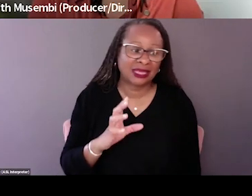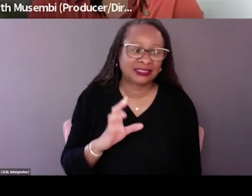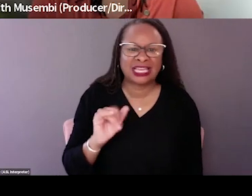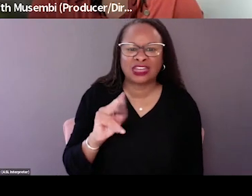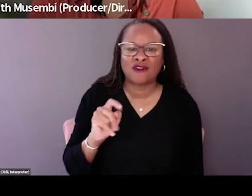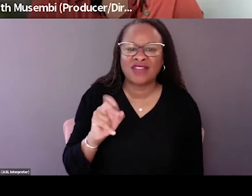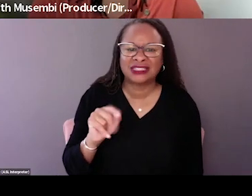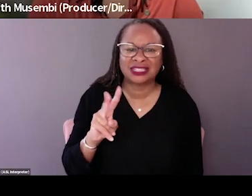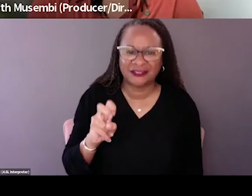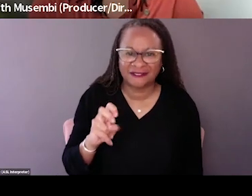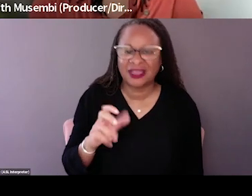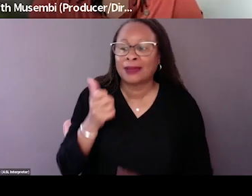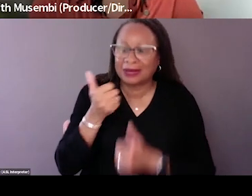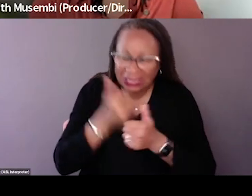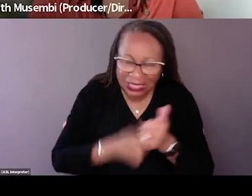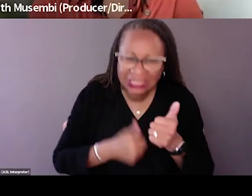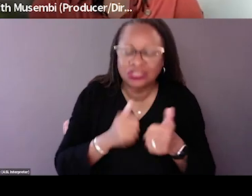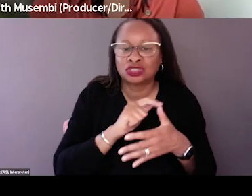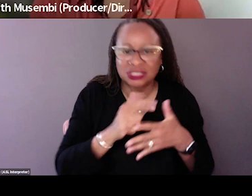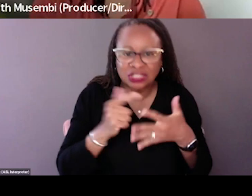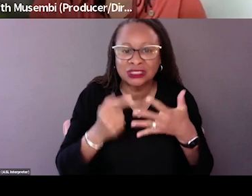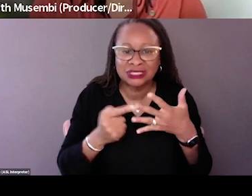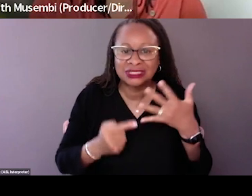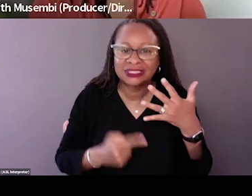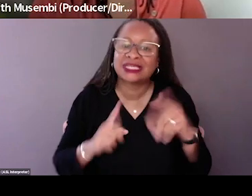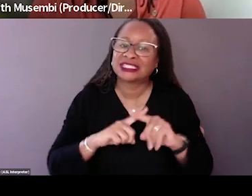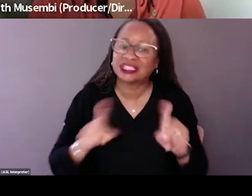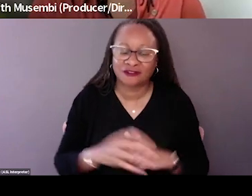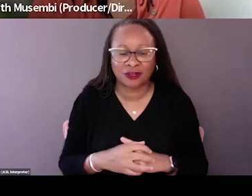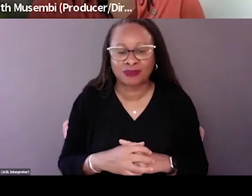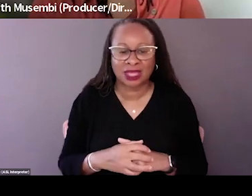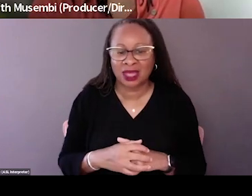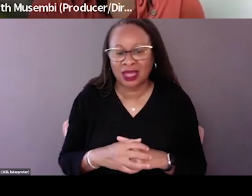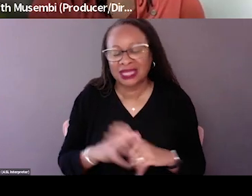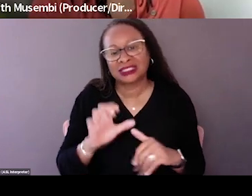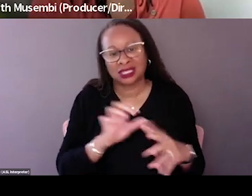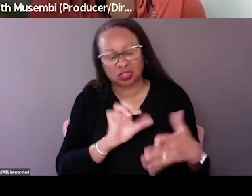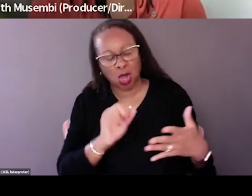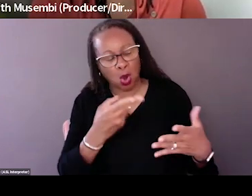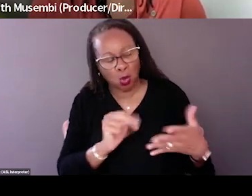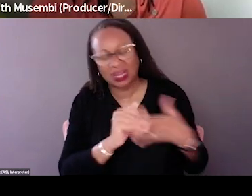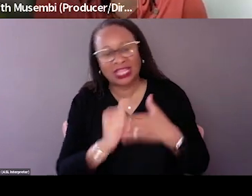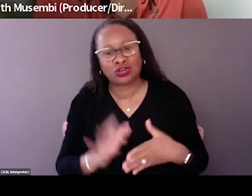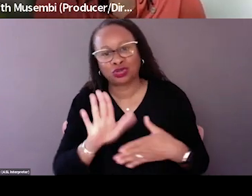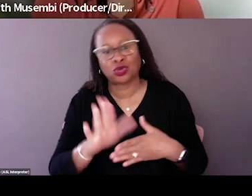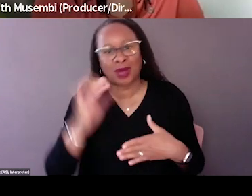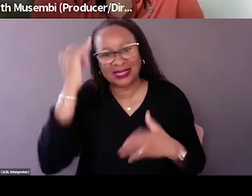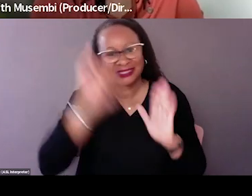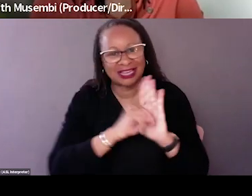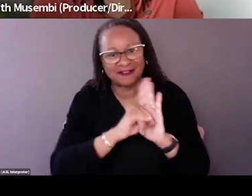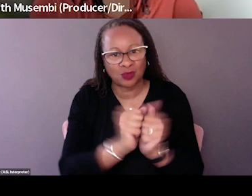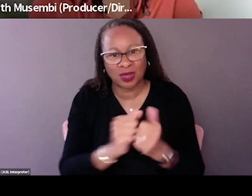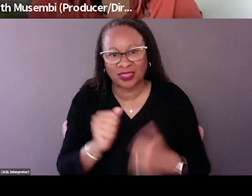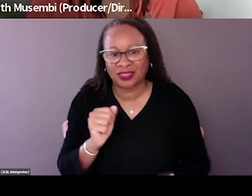feels different. Each show has its own personality, its own leader that you identify with or you hate, you know, like gangster